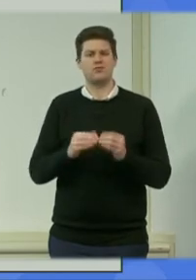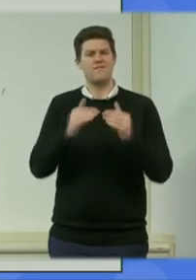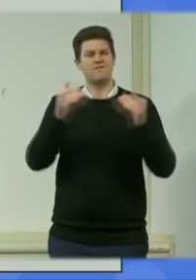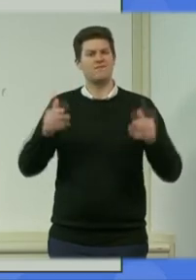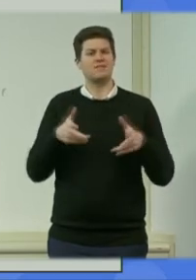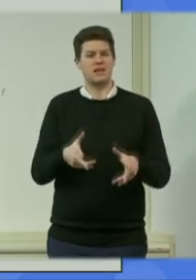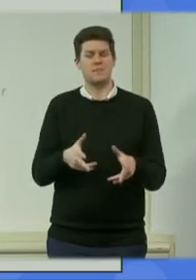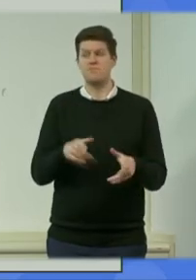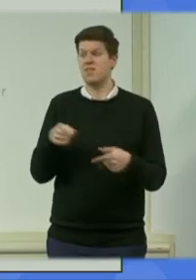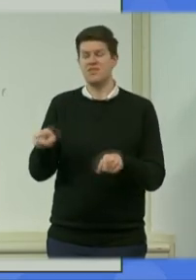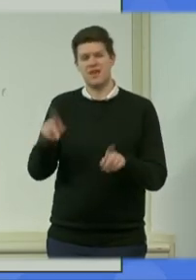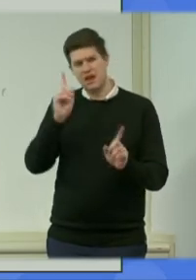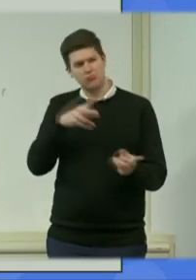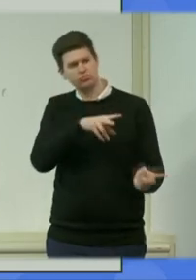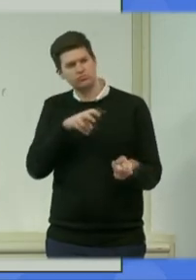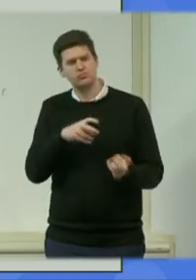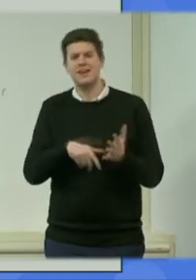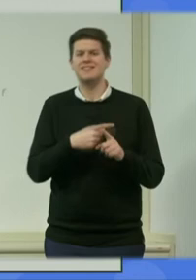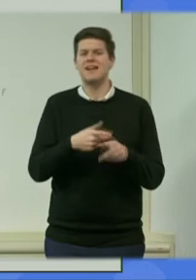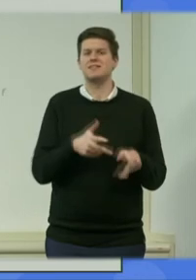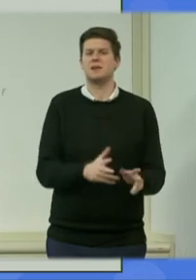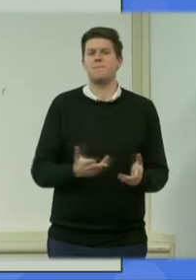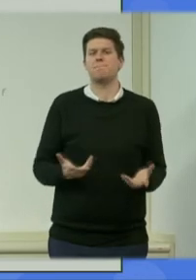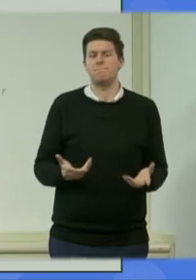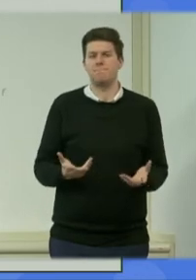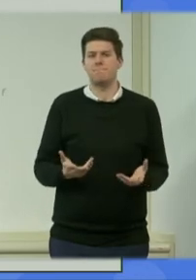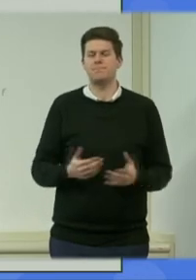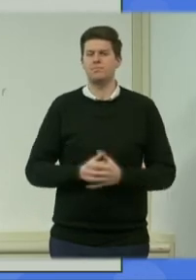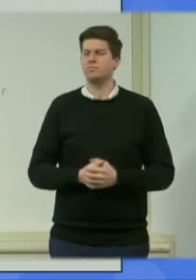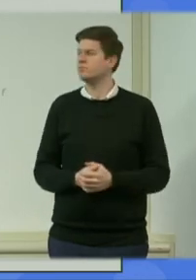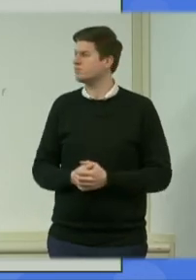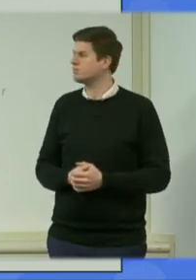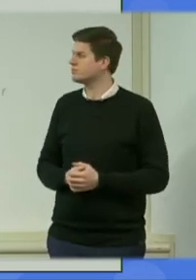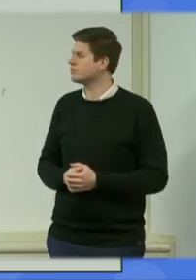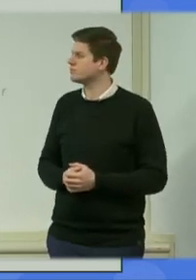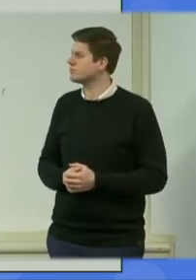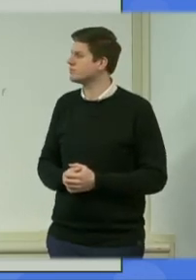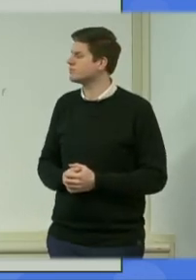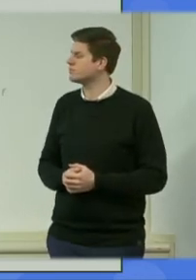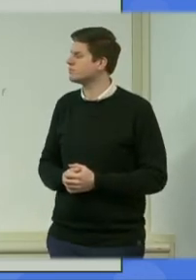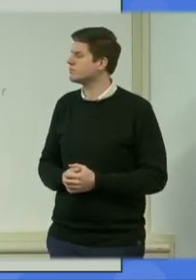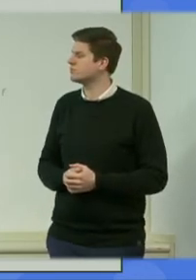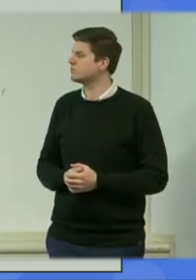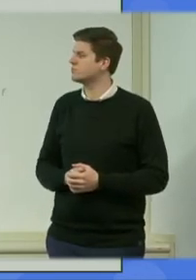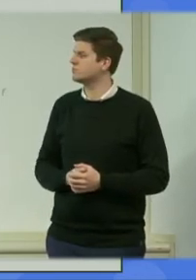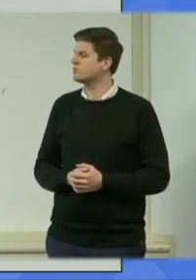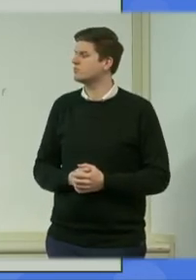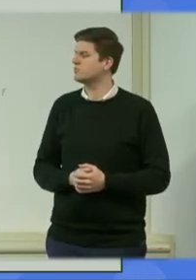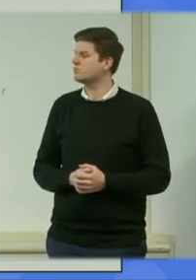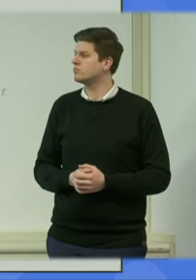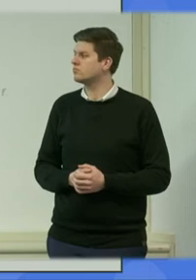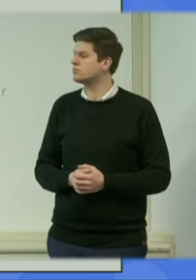Secondly, real people pay all taxes. Business is just a conduit. You can't kind of put taxes on business and treat it as a free lunch.